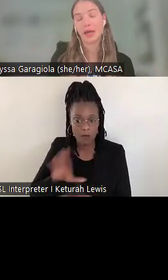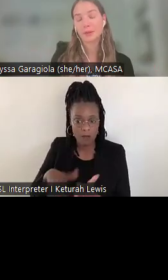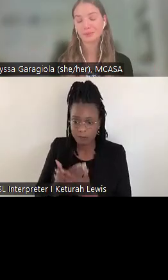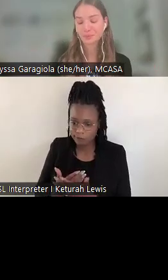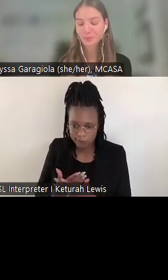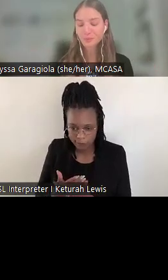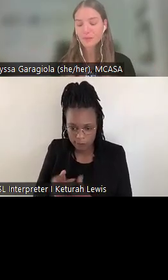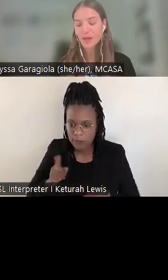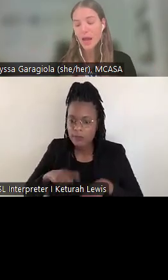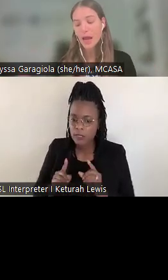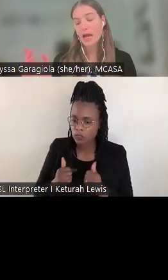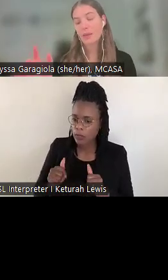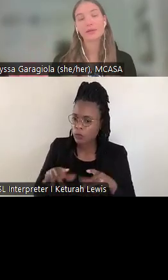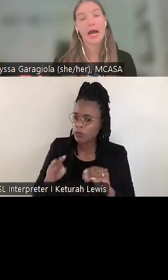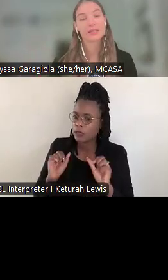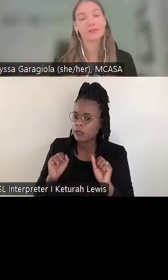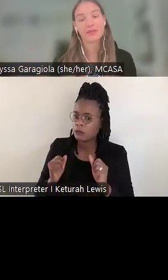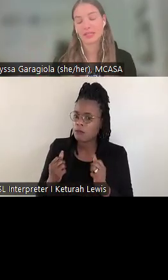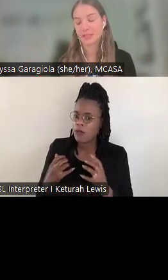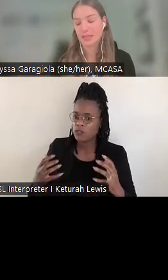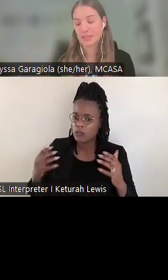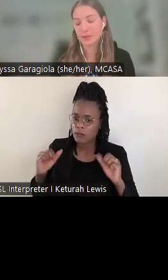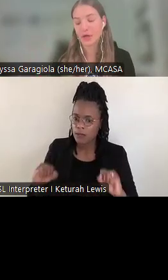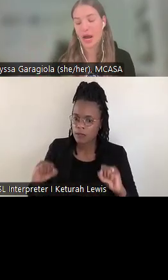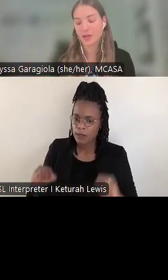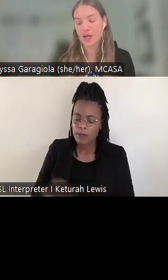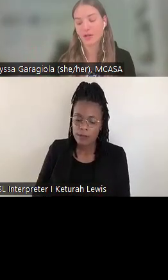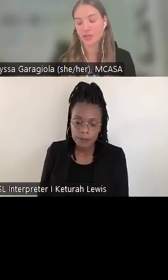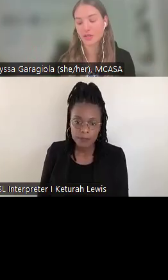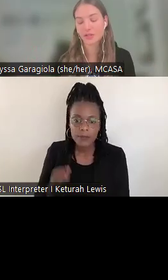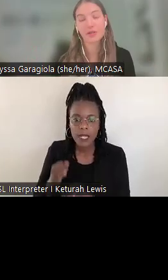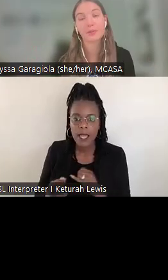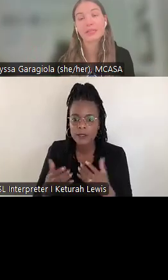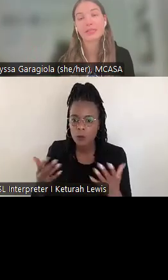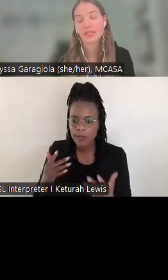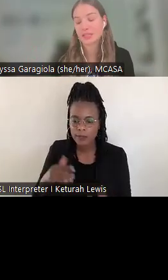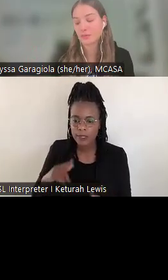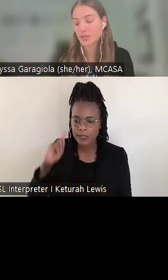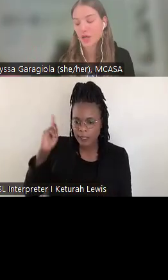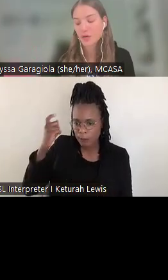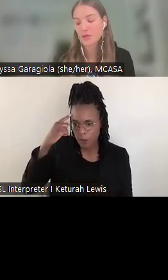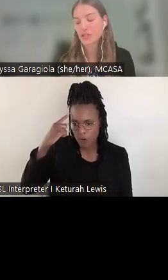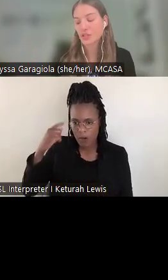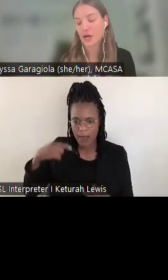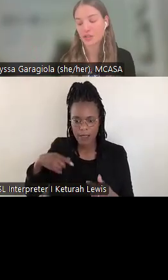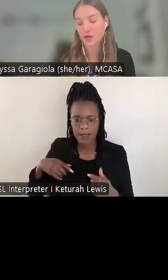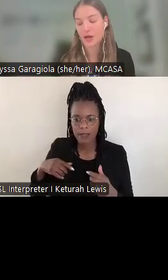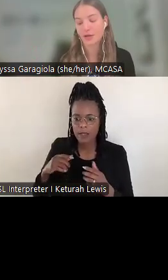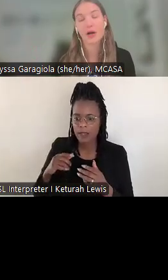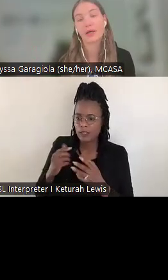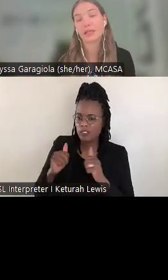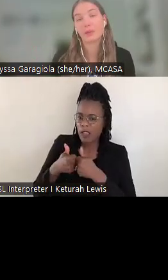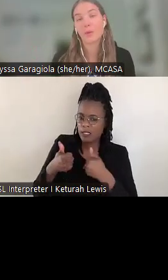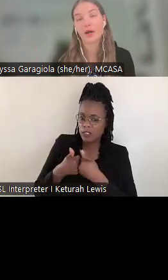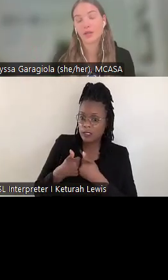much as you can. And then lastly, for this list, bureaucratic challenges. So the prison system's rigid structure